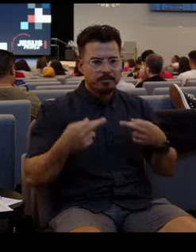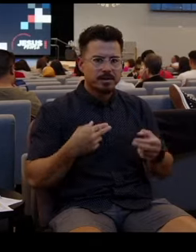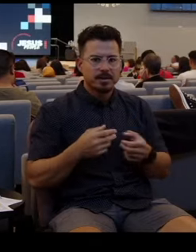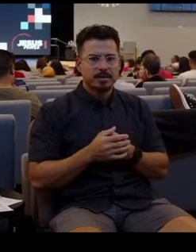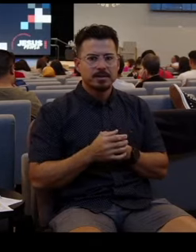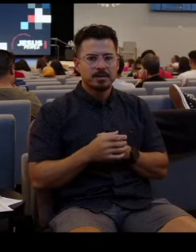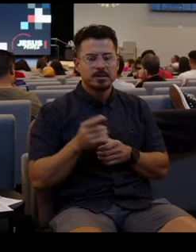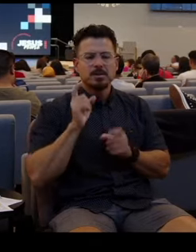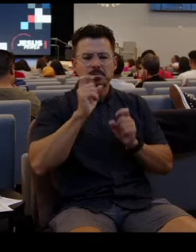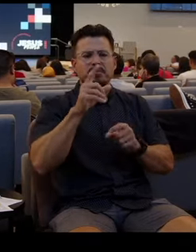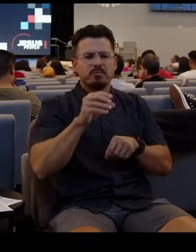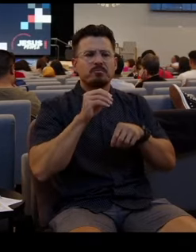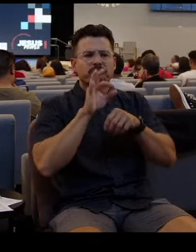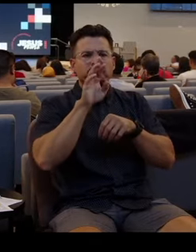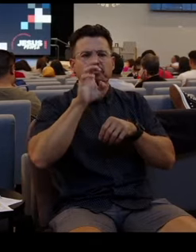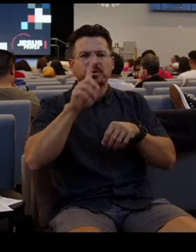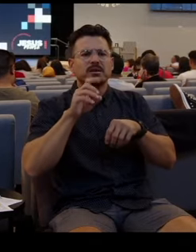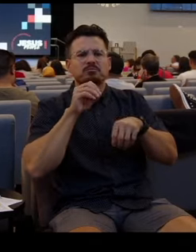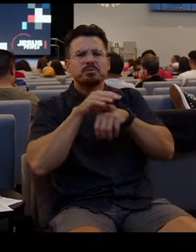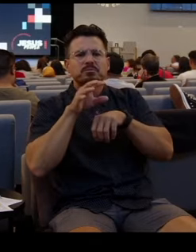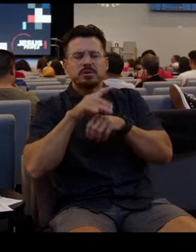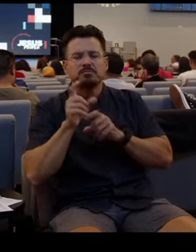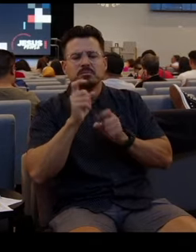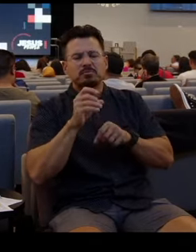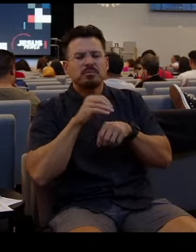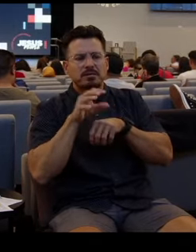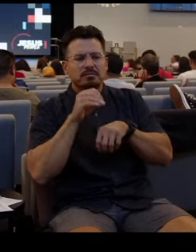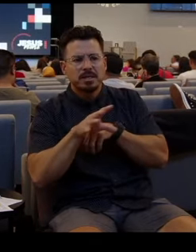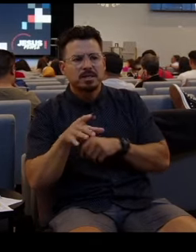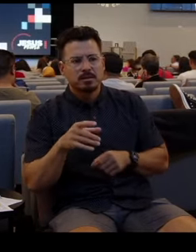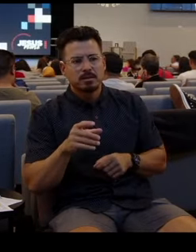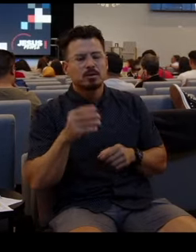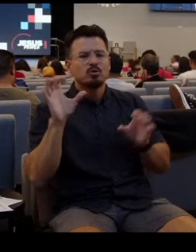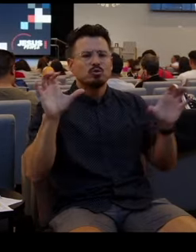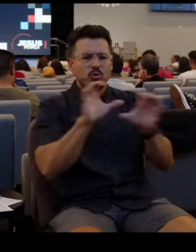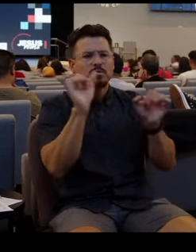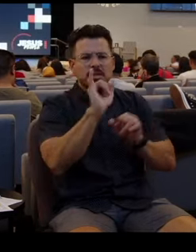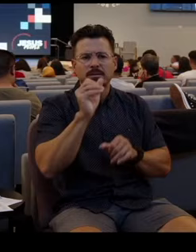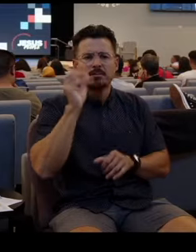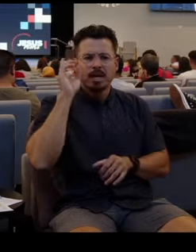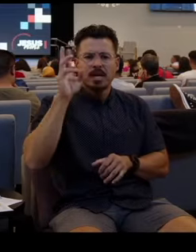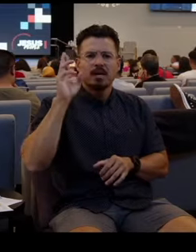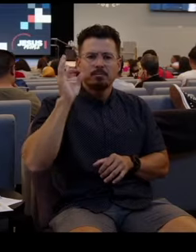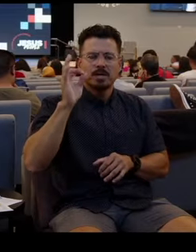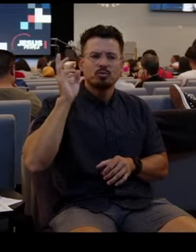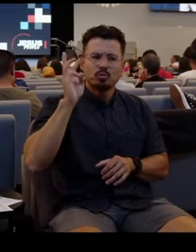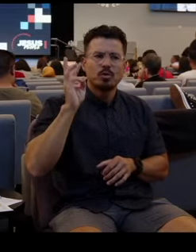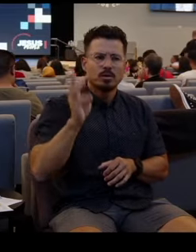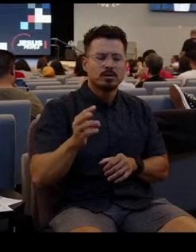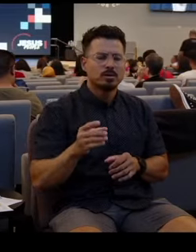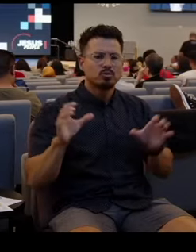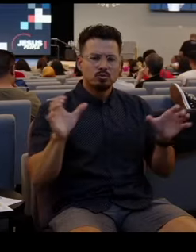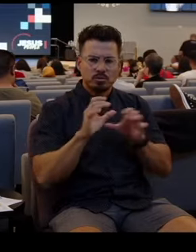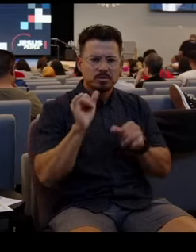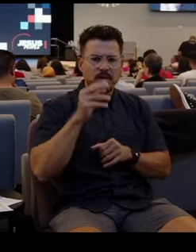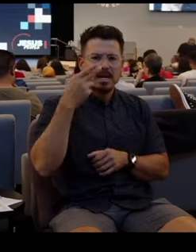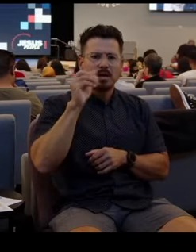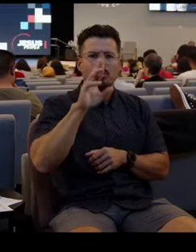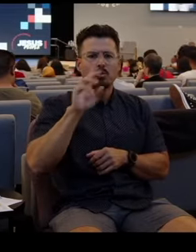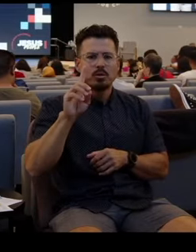let me give you some advice. Do what Harold does. That's the way we talked in those days. Do what Harold does.